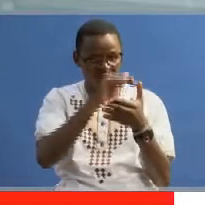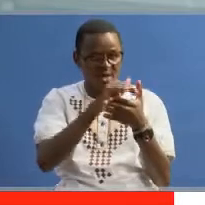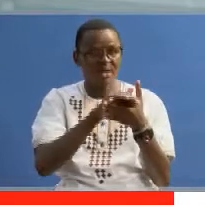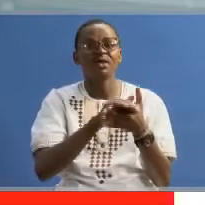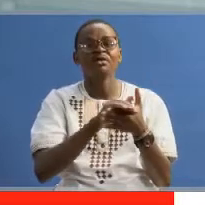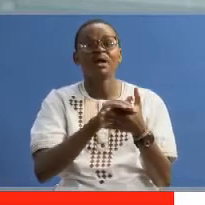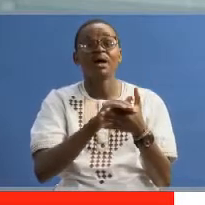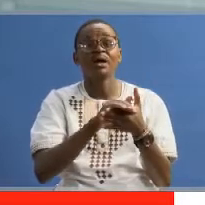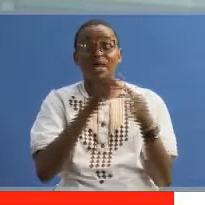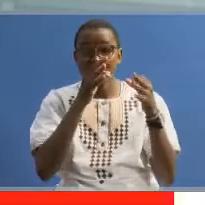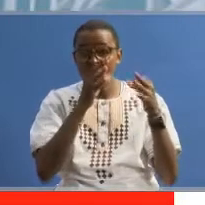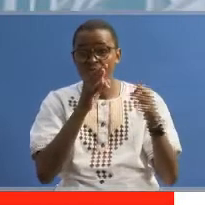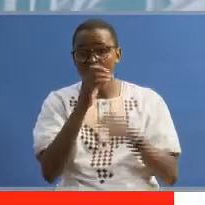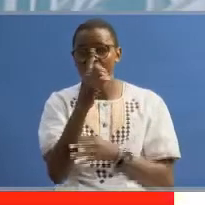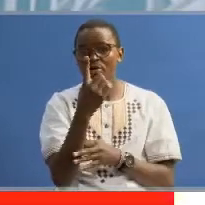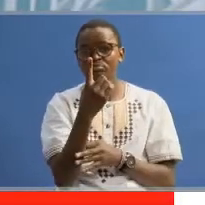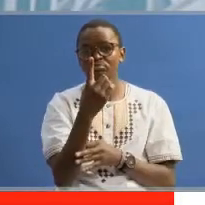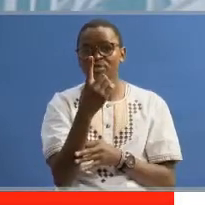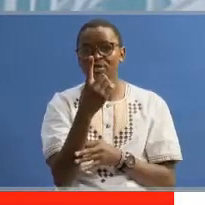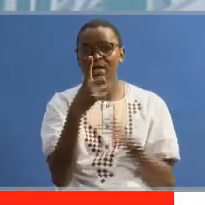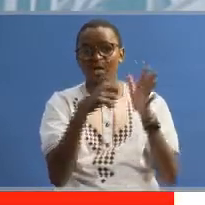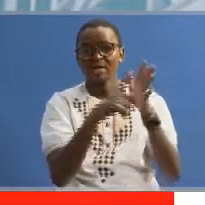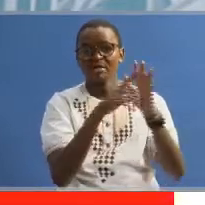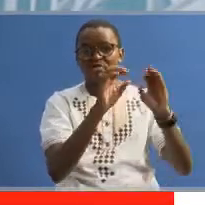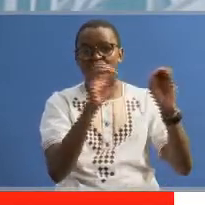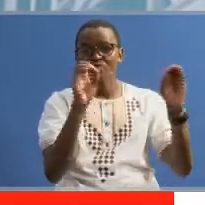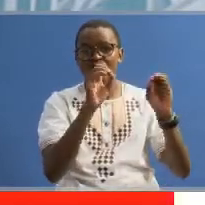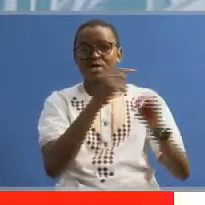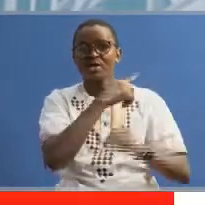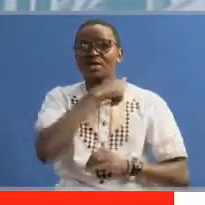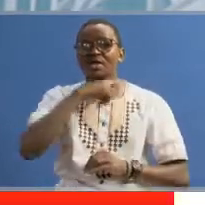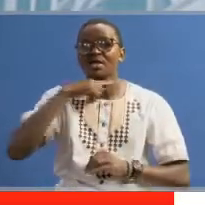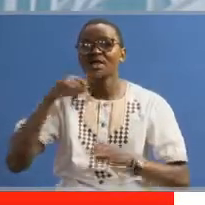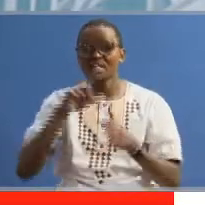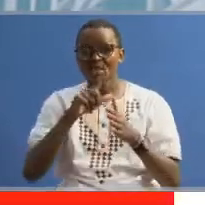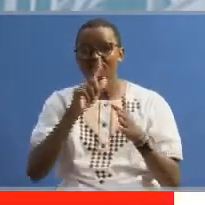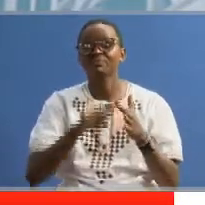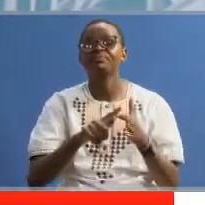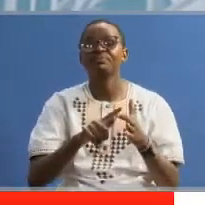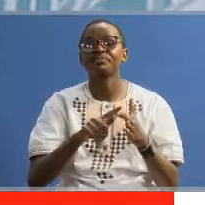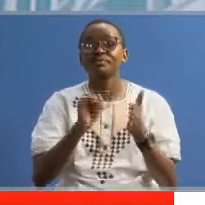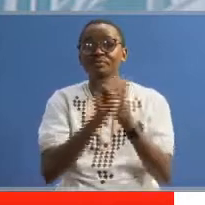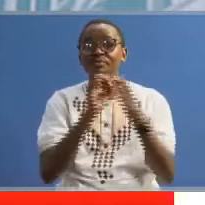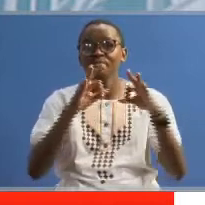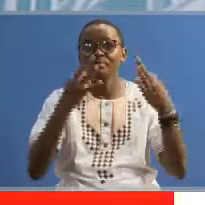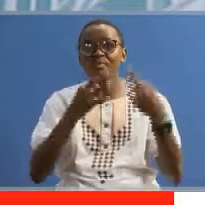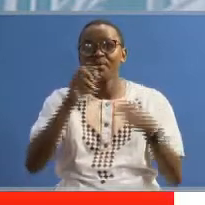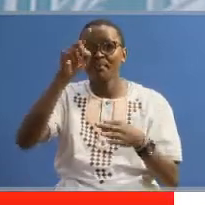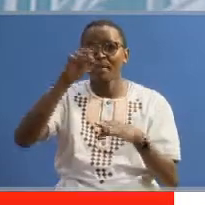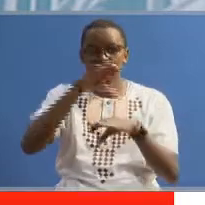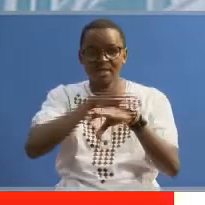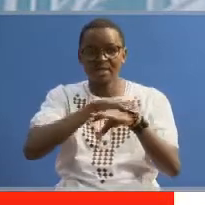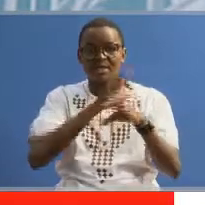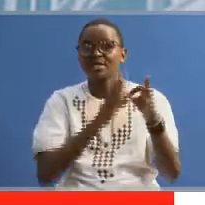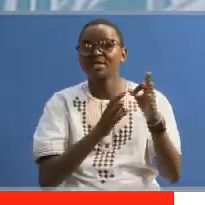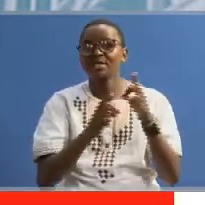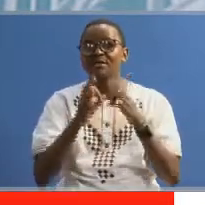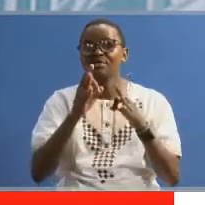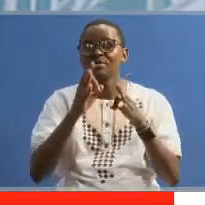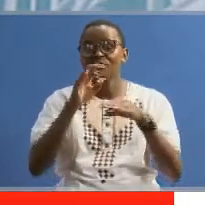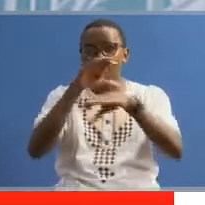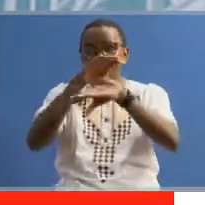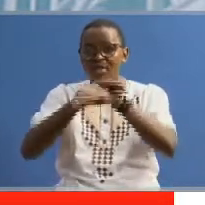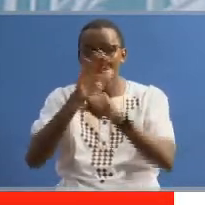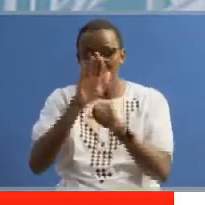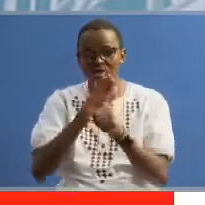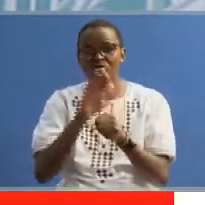been illegally killed, then that family must get justice, because we're finding